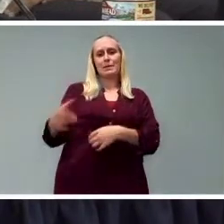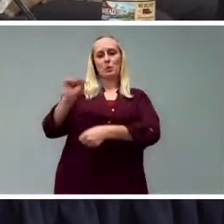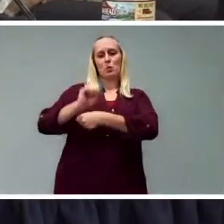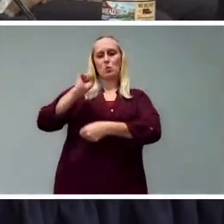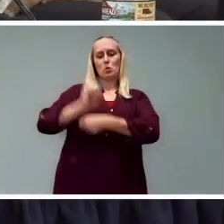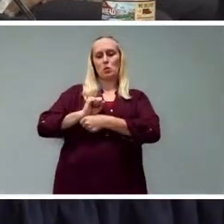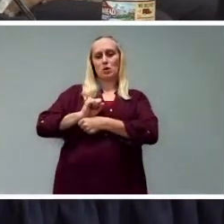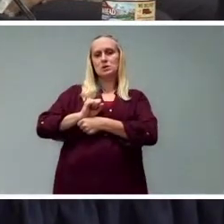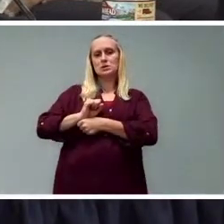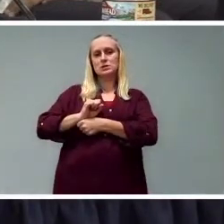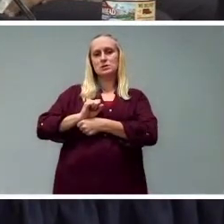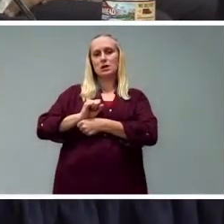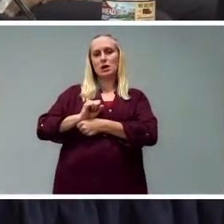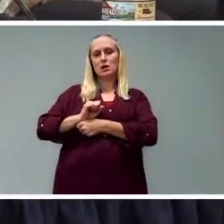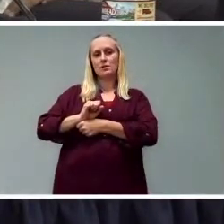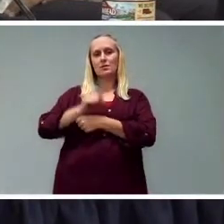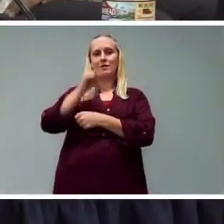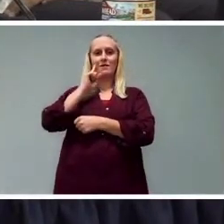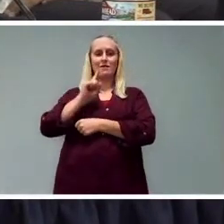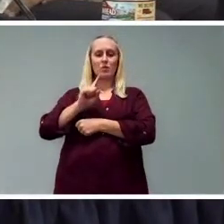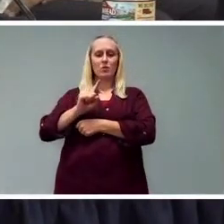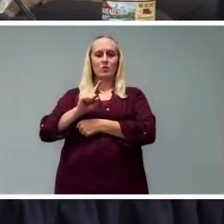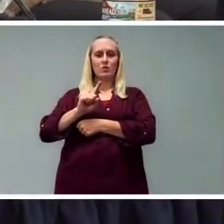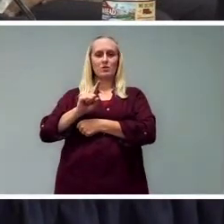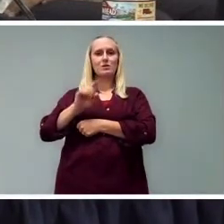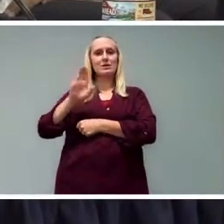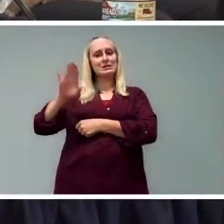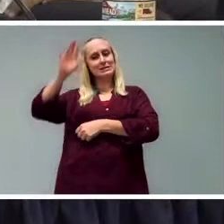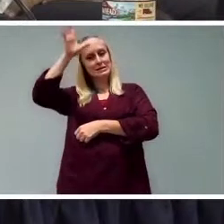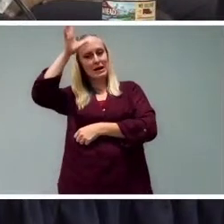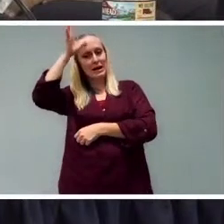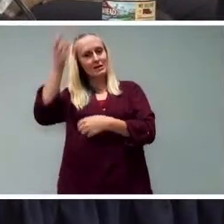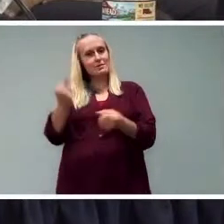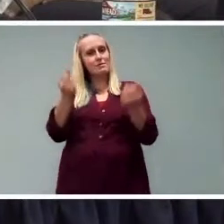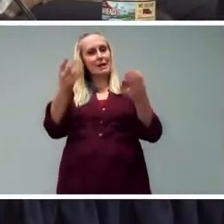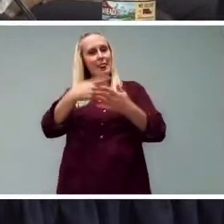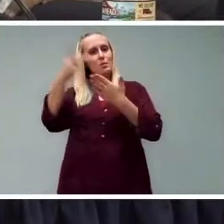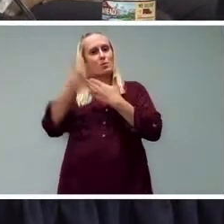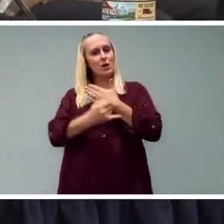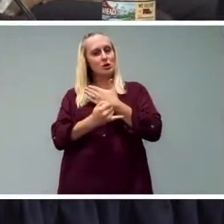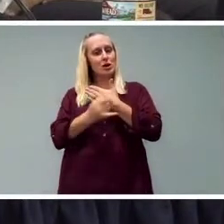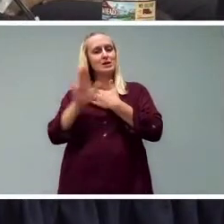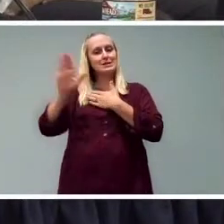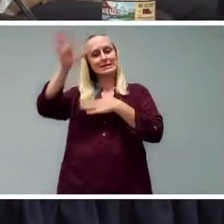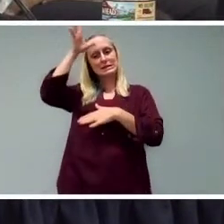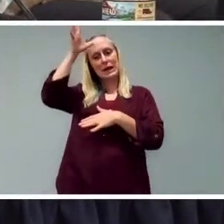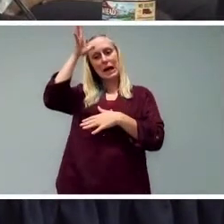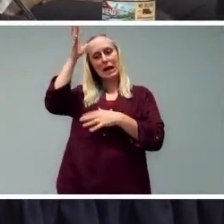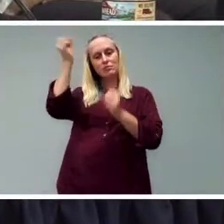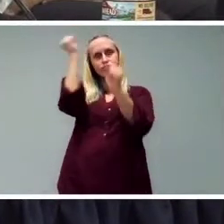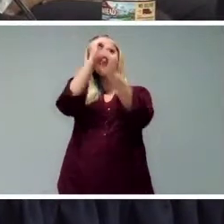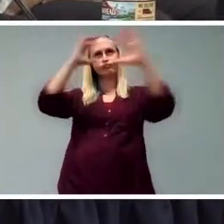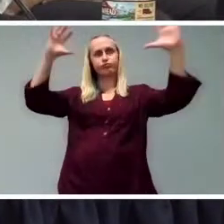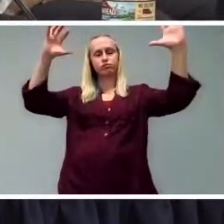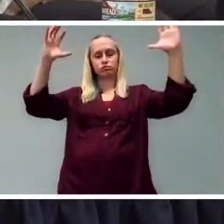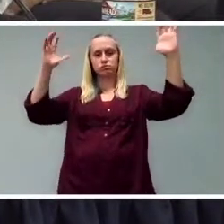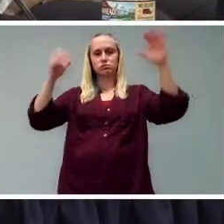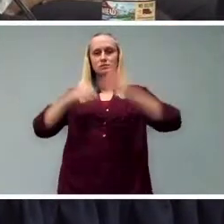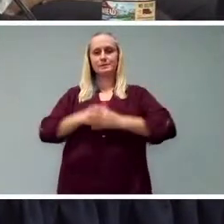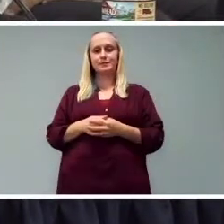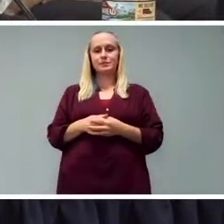his dad and many of the projects that his dad has vision for. And so very early on in